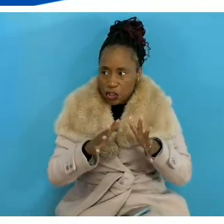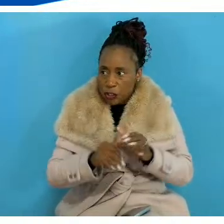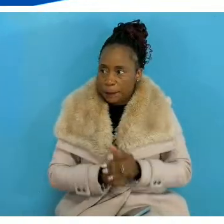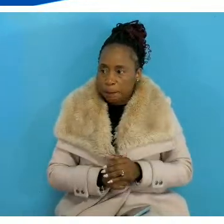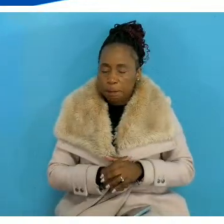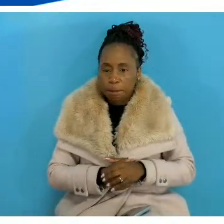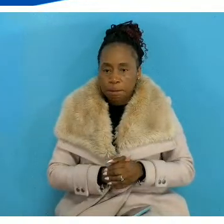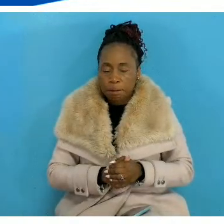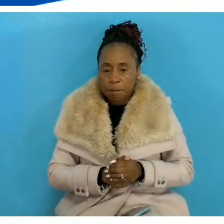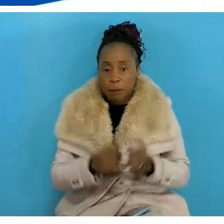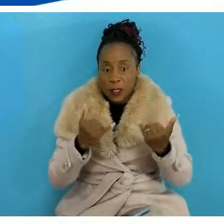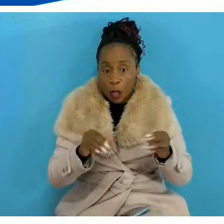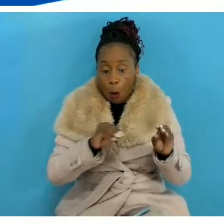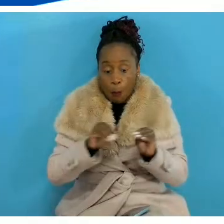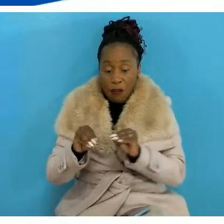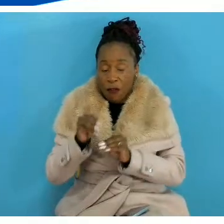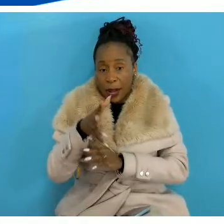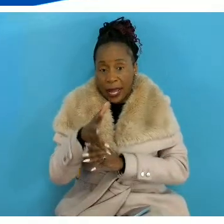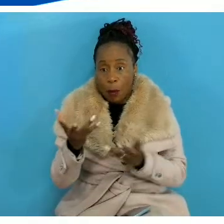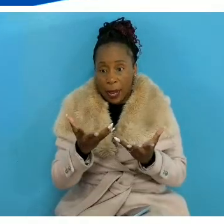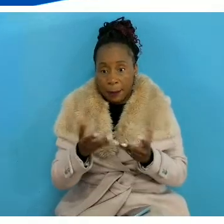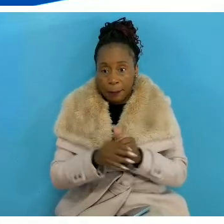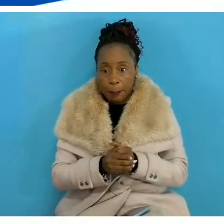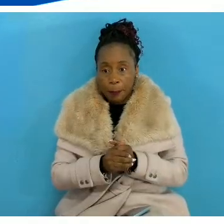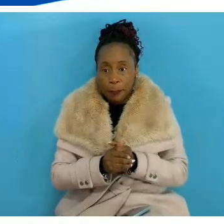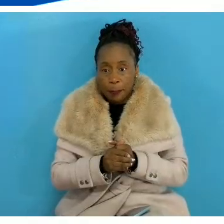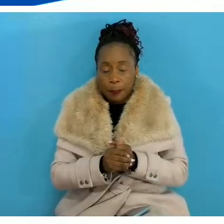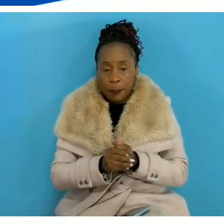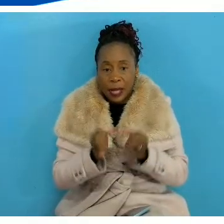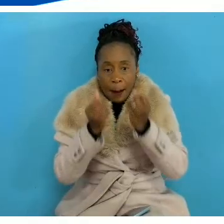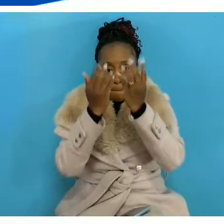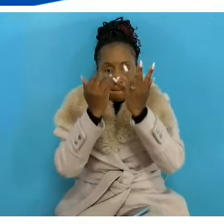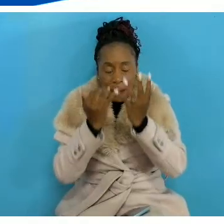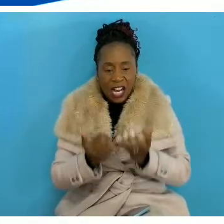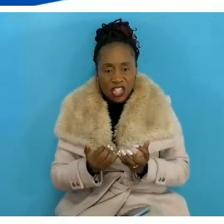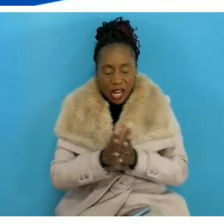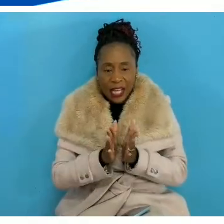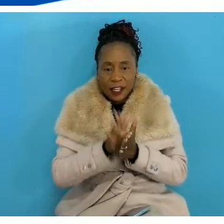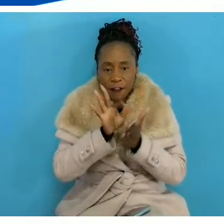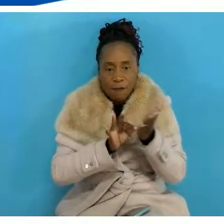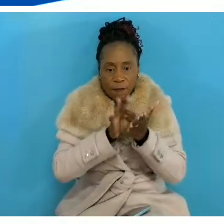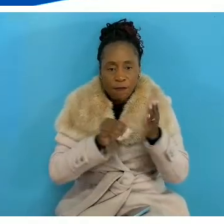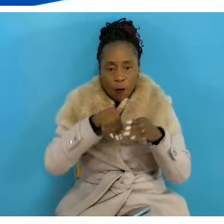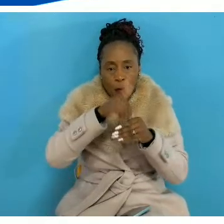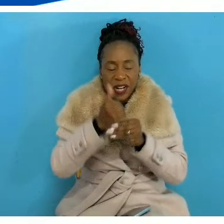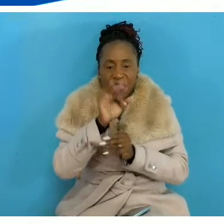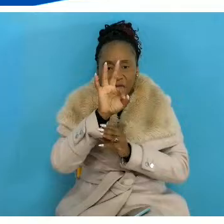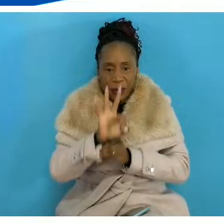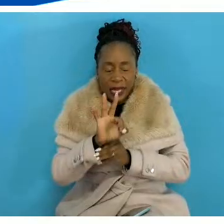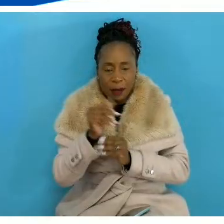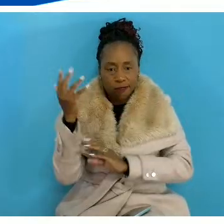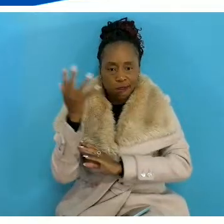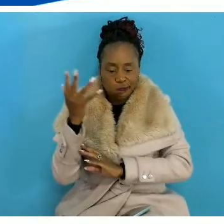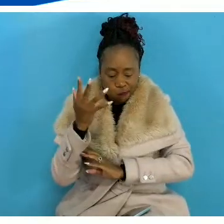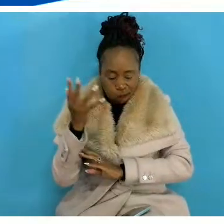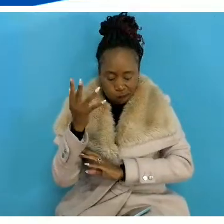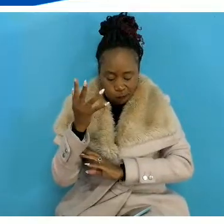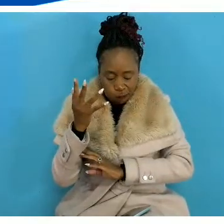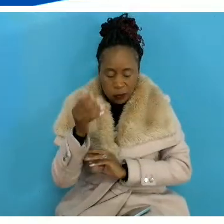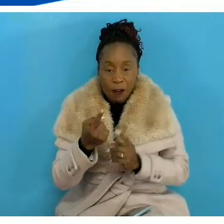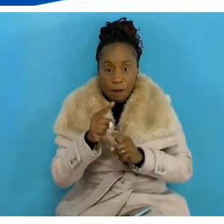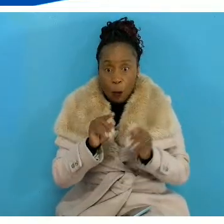We will now move to the Budget Vote 3 presentation for